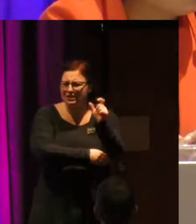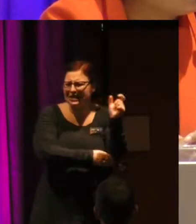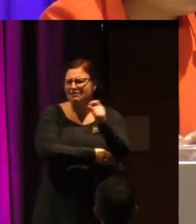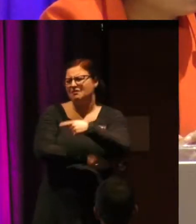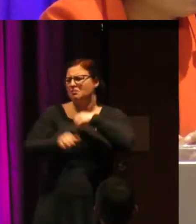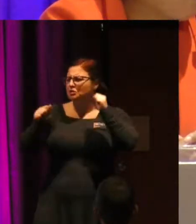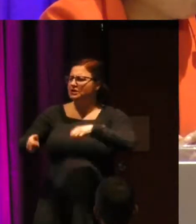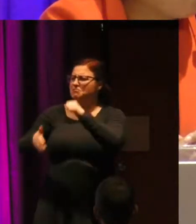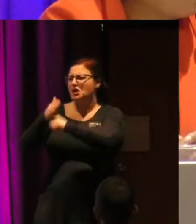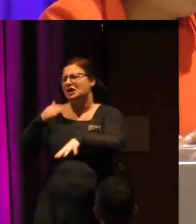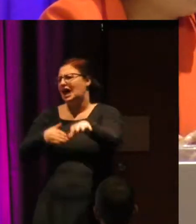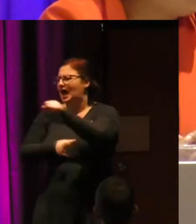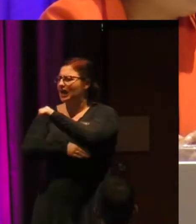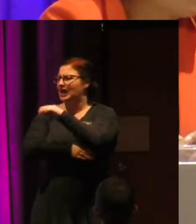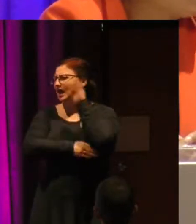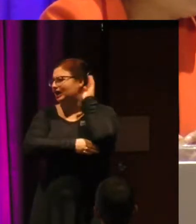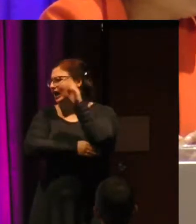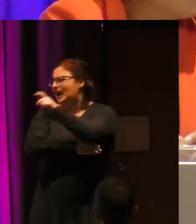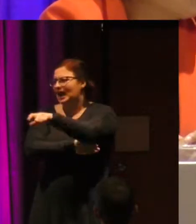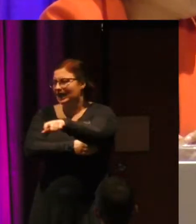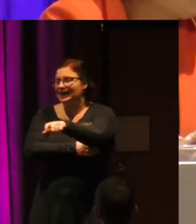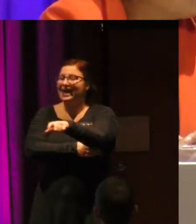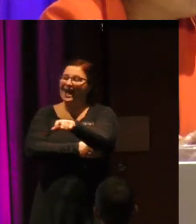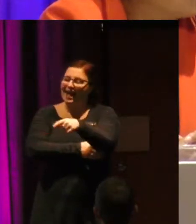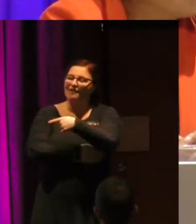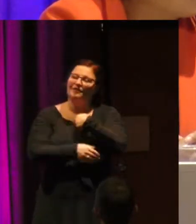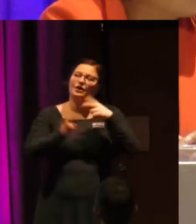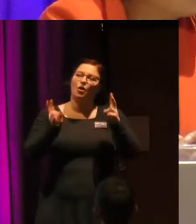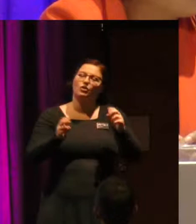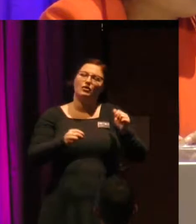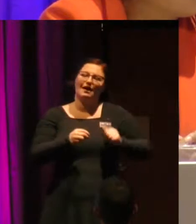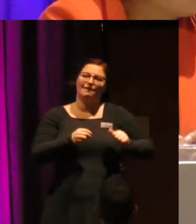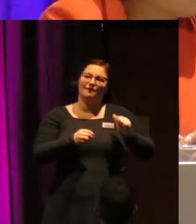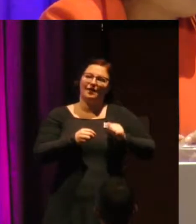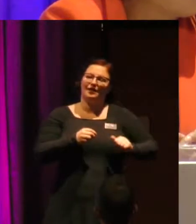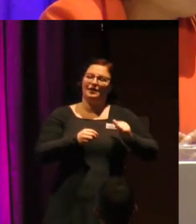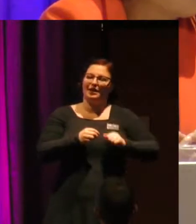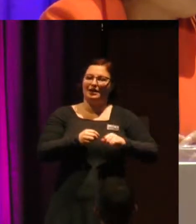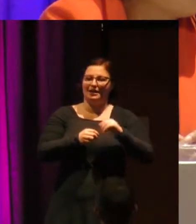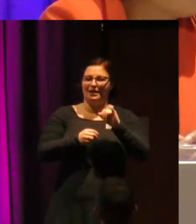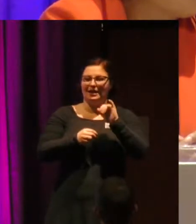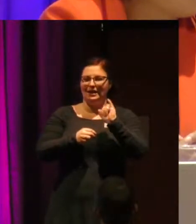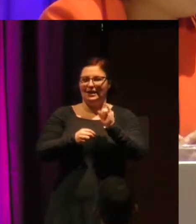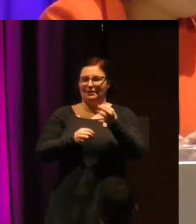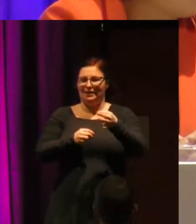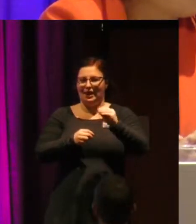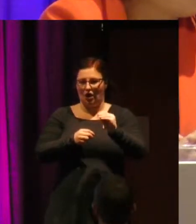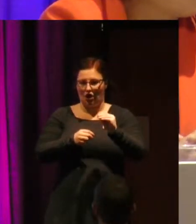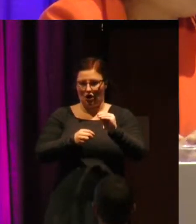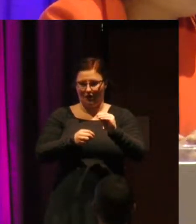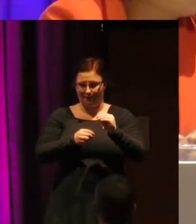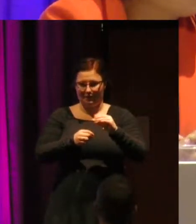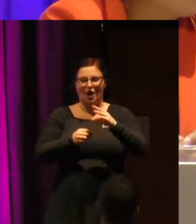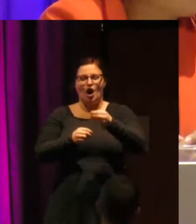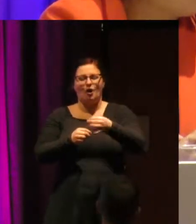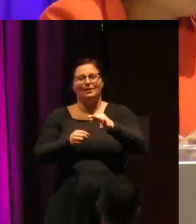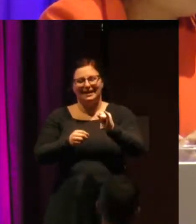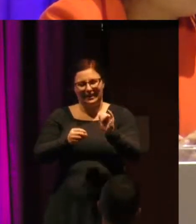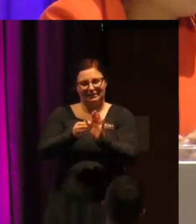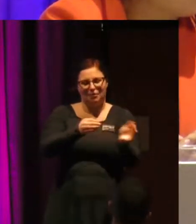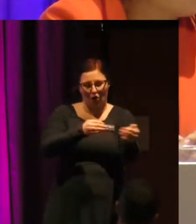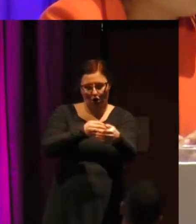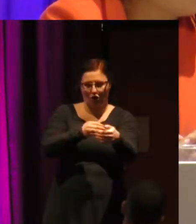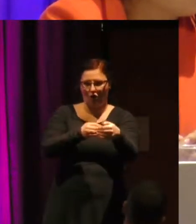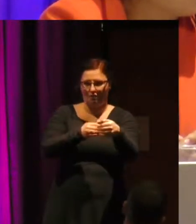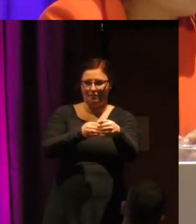all homosexuals. We are using the logarithm and the API for finding these crimes. And of course, social